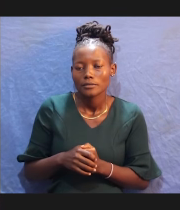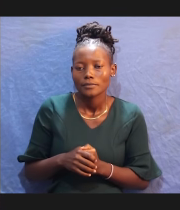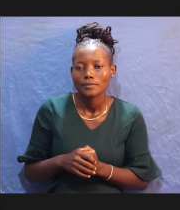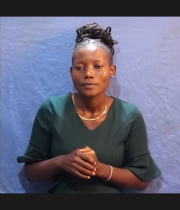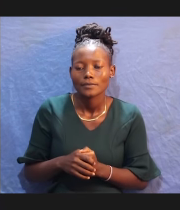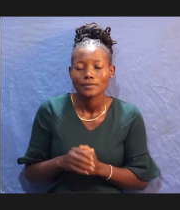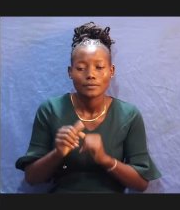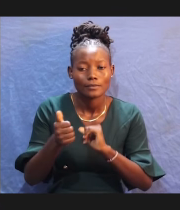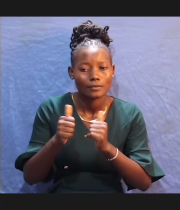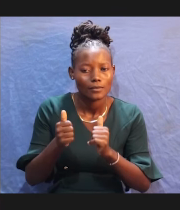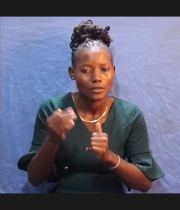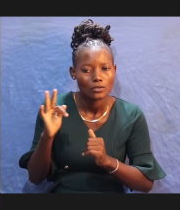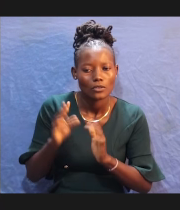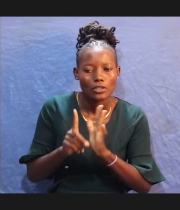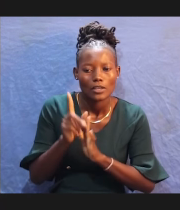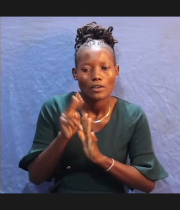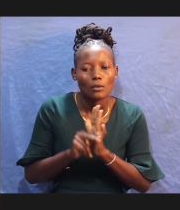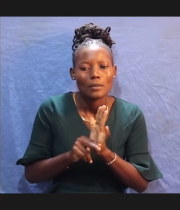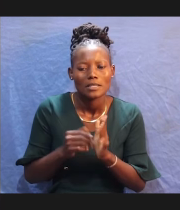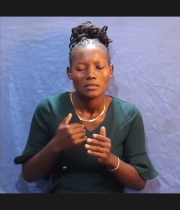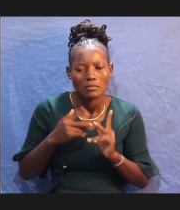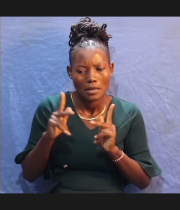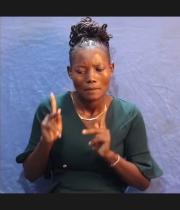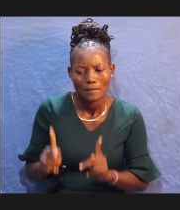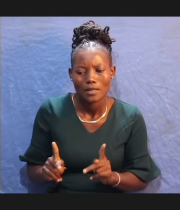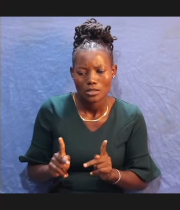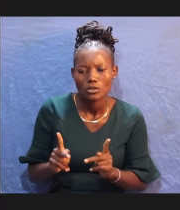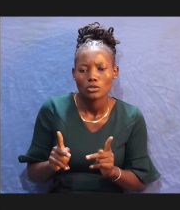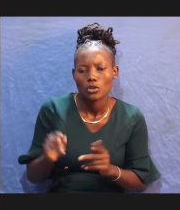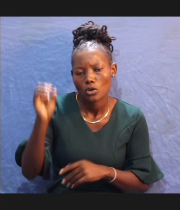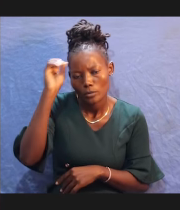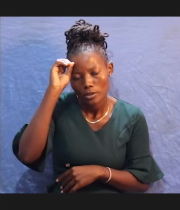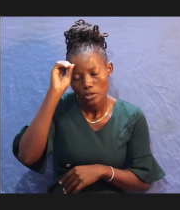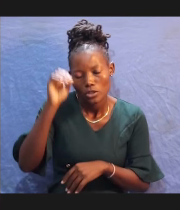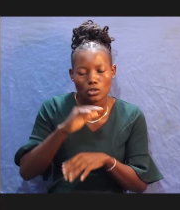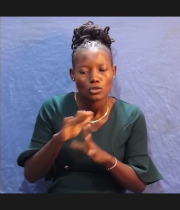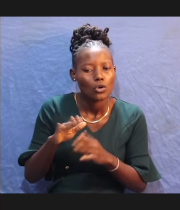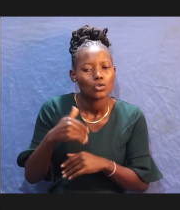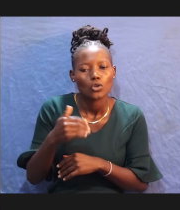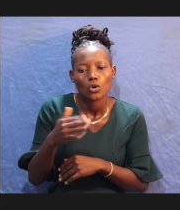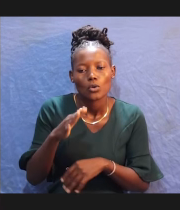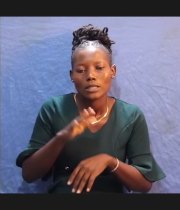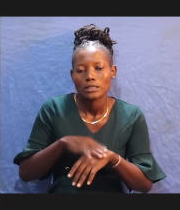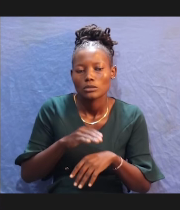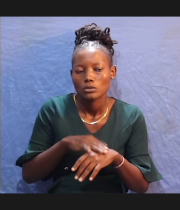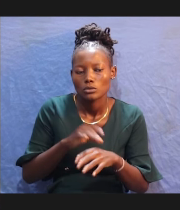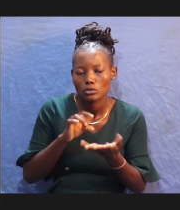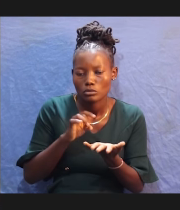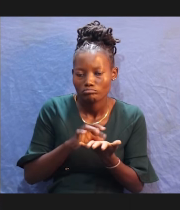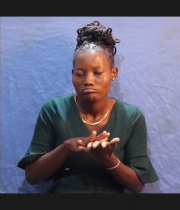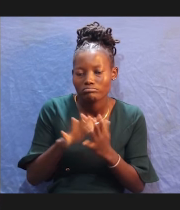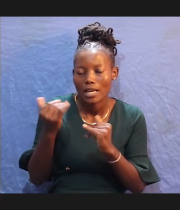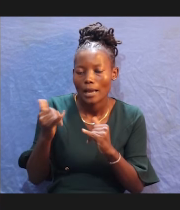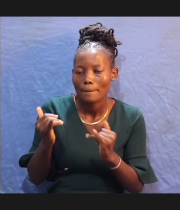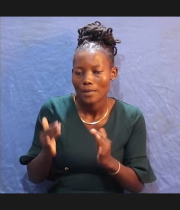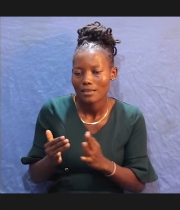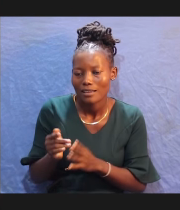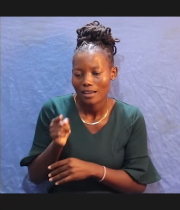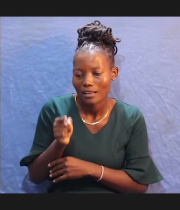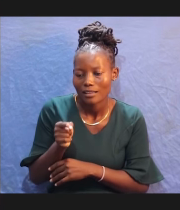sport for development, in my personal opinion, it's never good to leave out a player. As you said, it will go out with the other players, and this